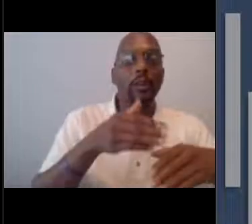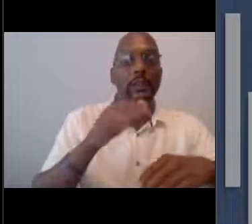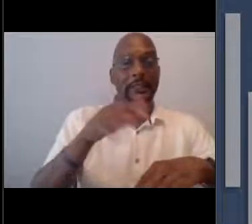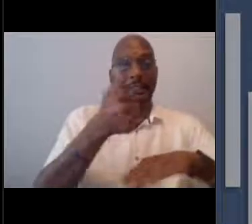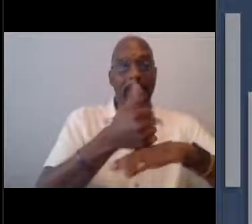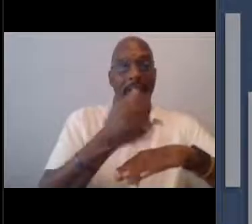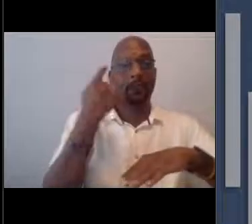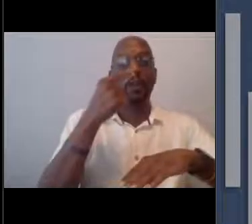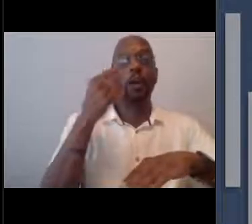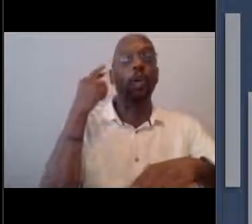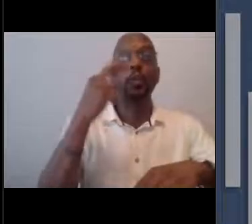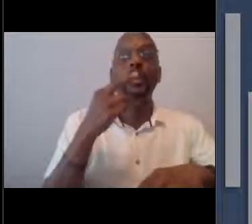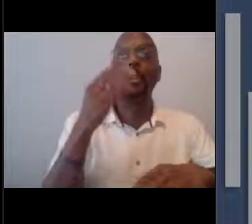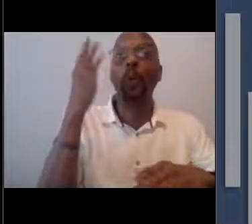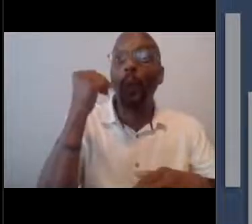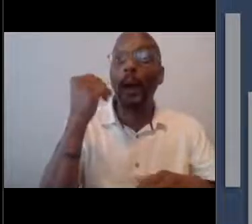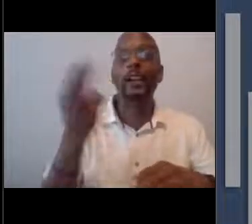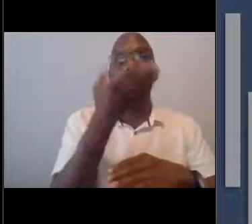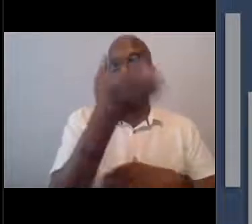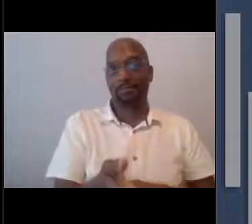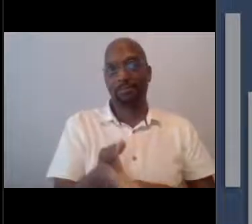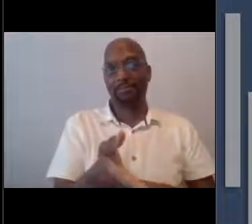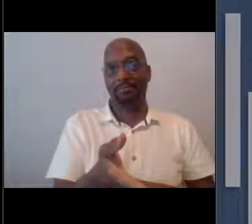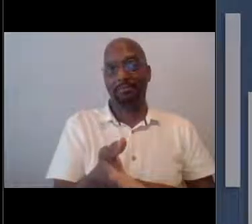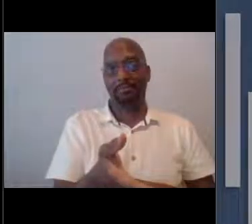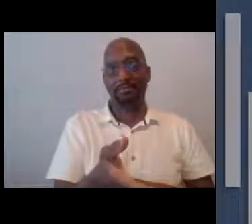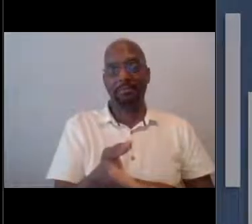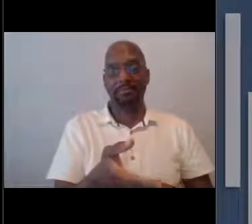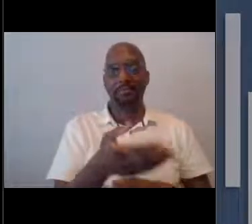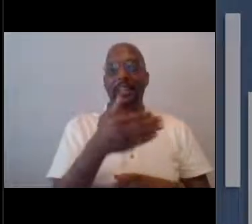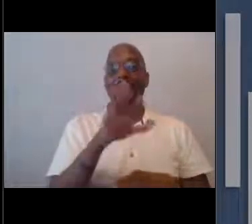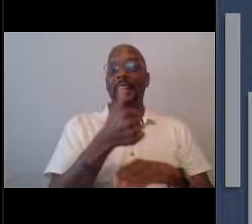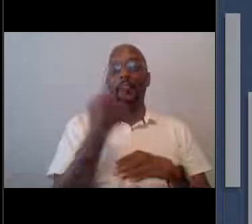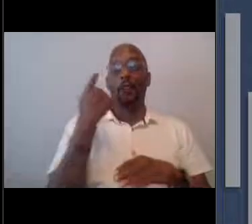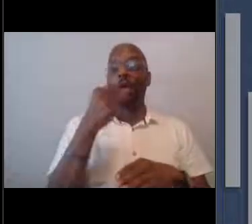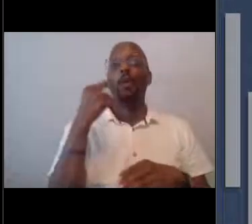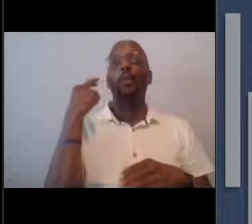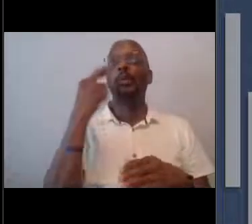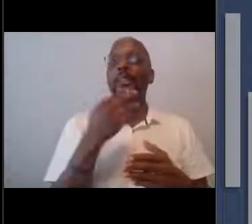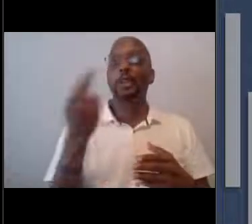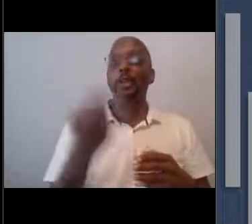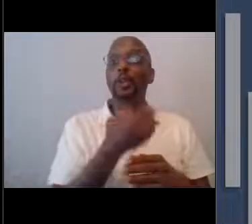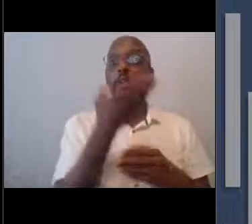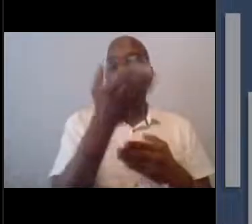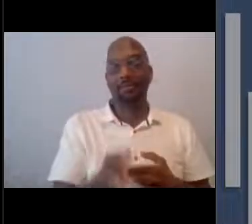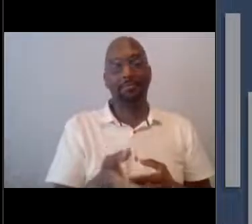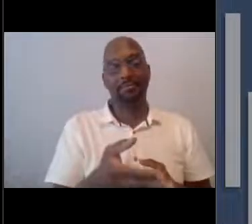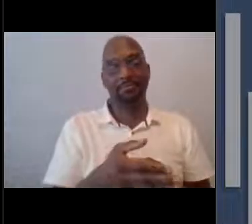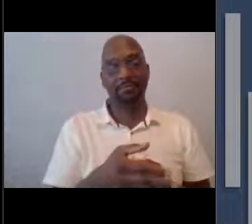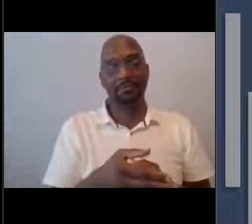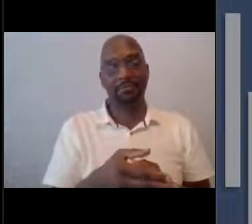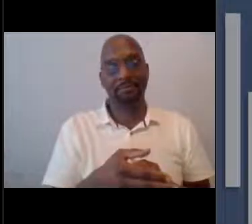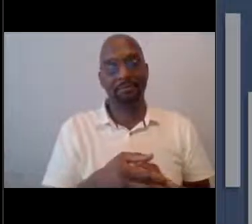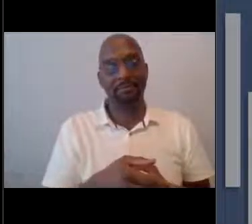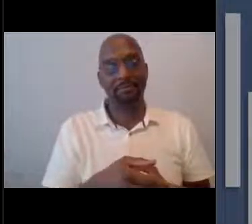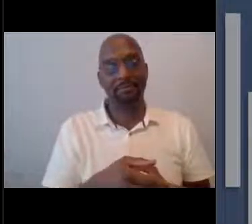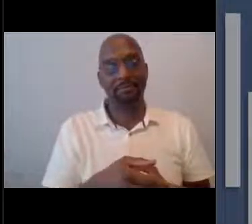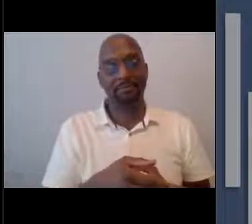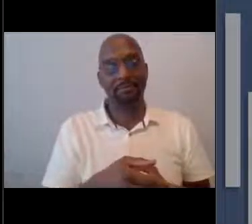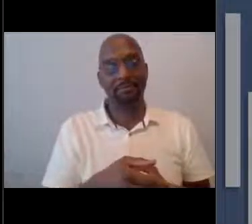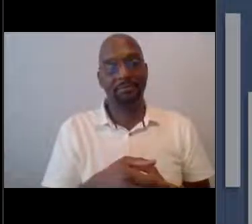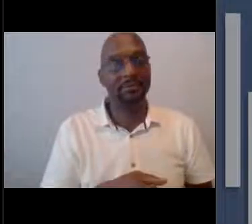It was kind of an interesting one. I'm not gonna lie, but they are there for a reason. So use them. And then I also you gave me too much time to